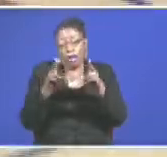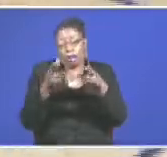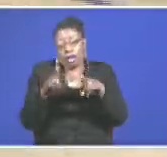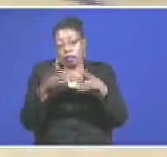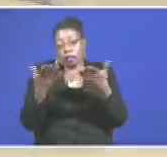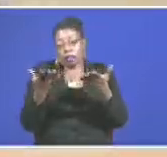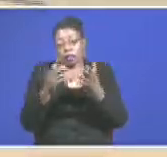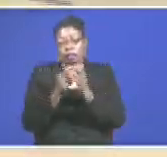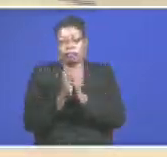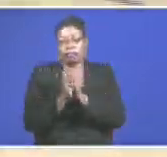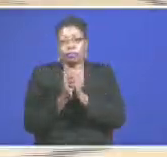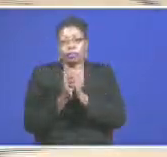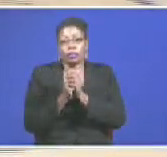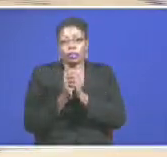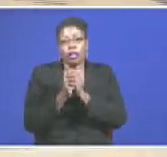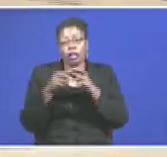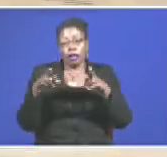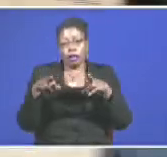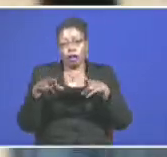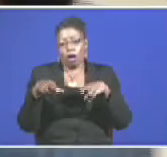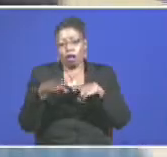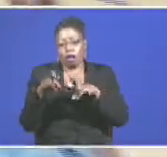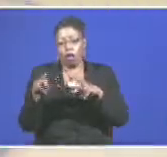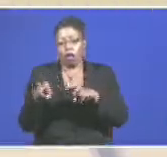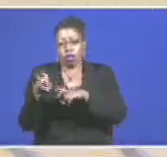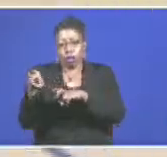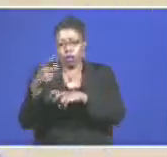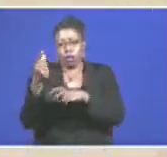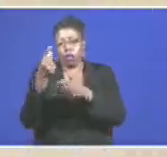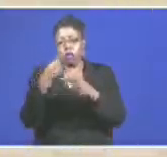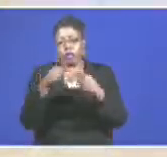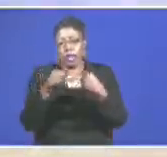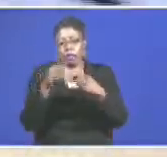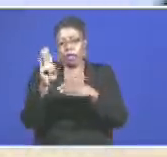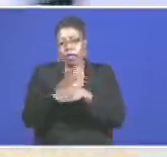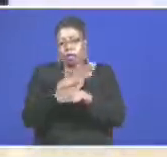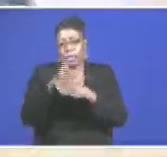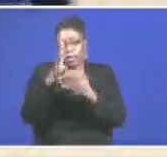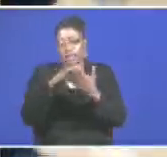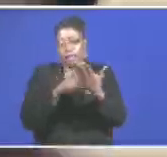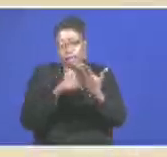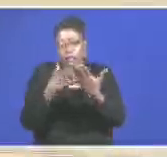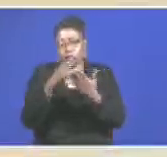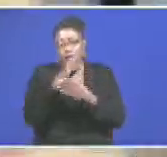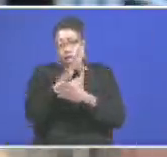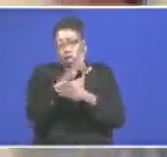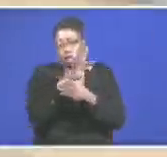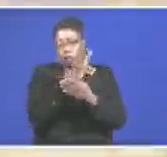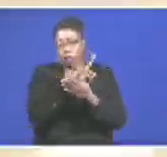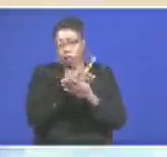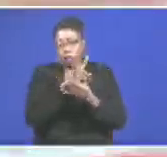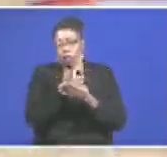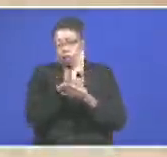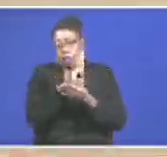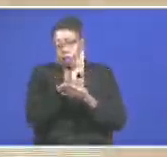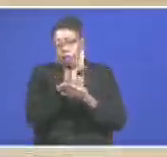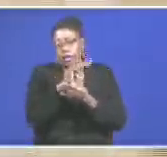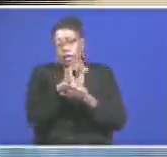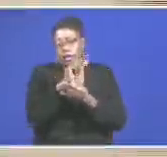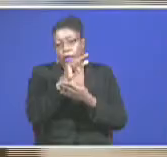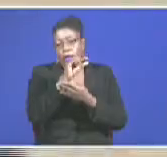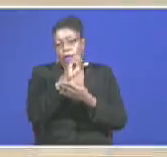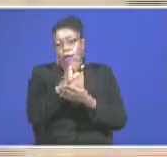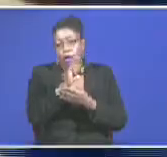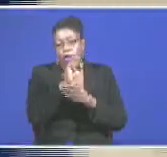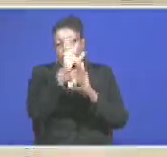road trip and a local match were just a couple of games on a busy schedule for the University of the Bahamas Mingos men's basketball